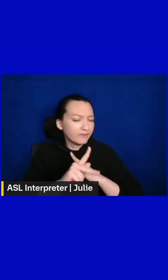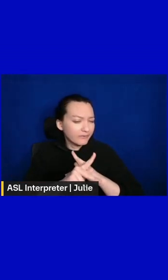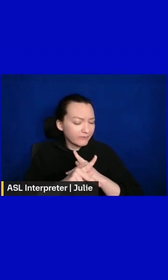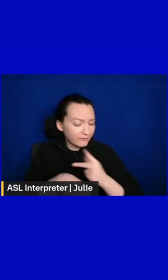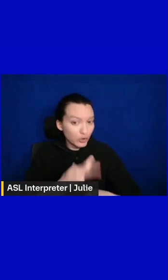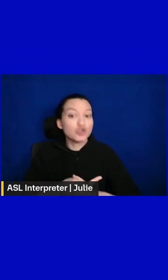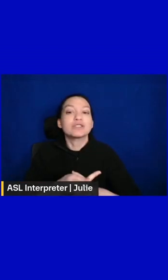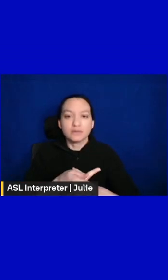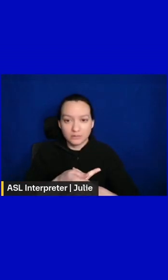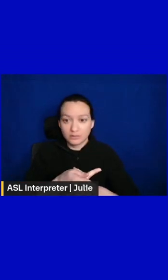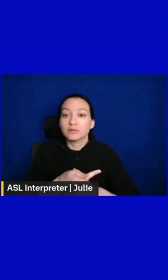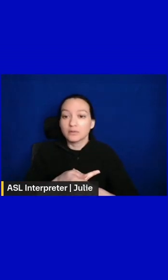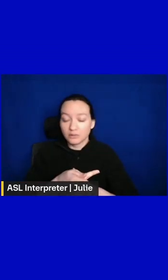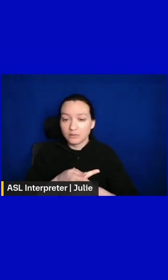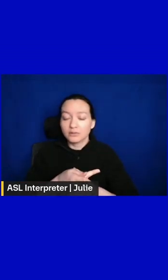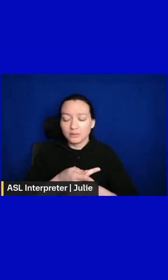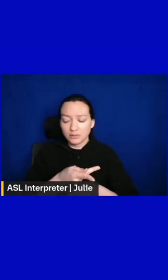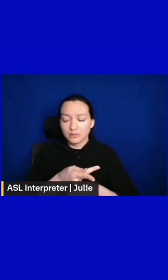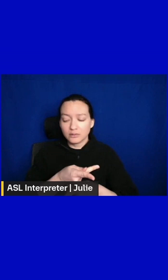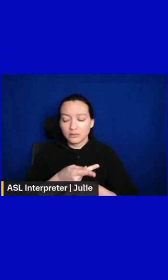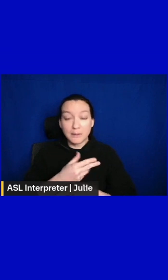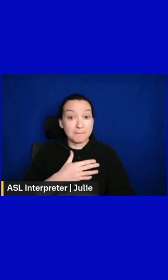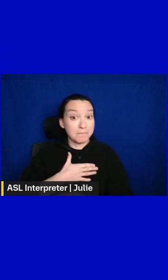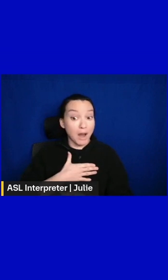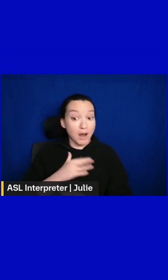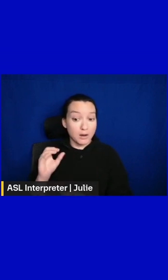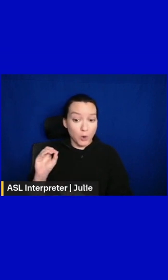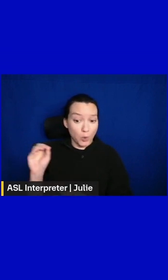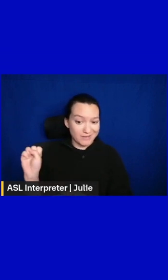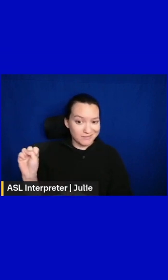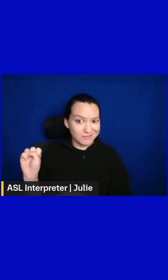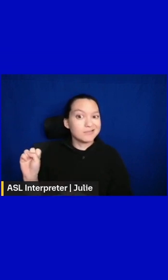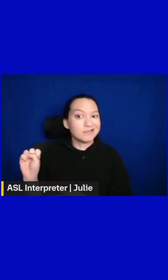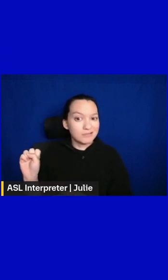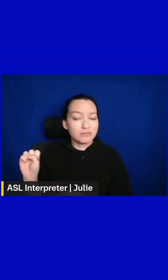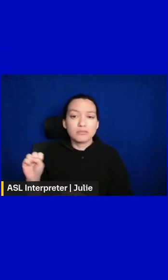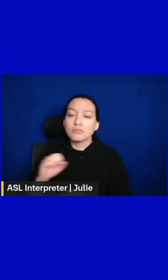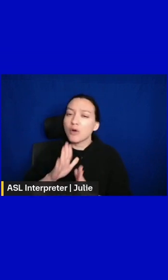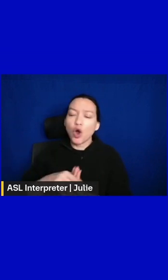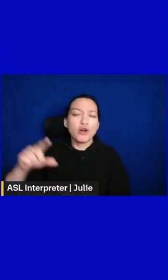versions of my OS. Now, they're all sequentially.